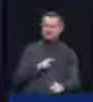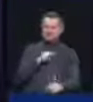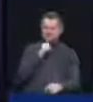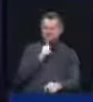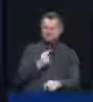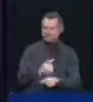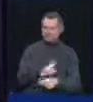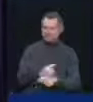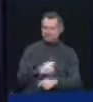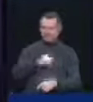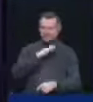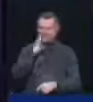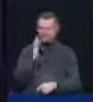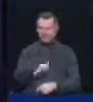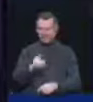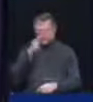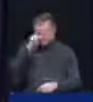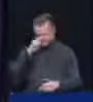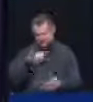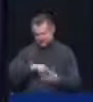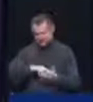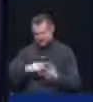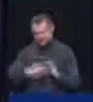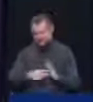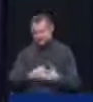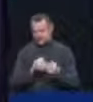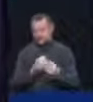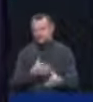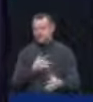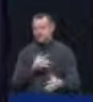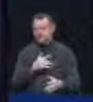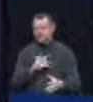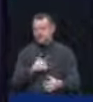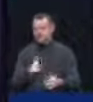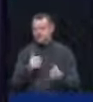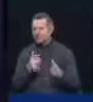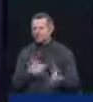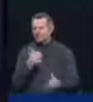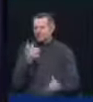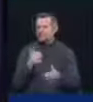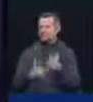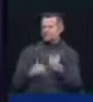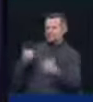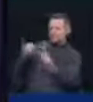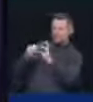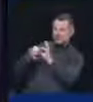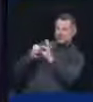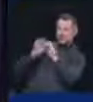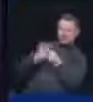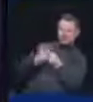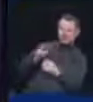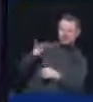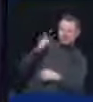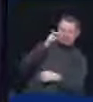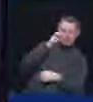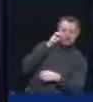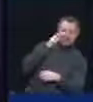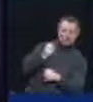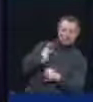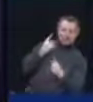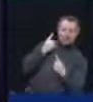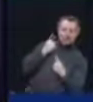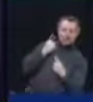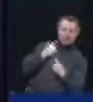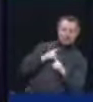to make you feel that way. You may hear it that way, you may interpret it that way, and